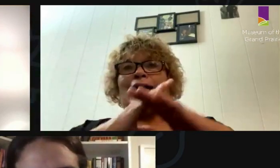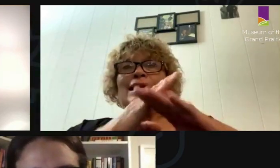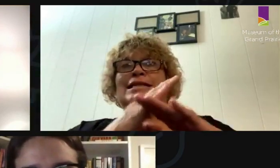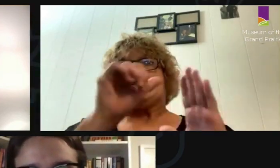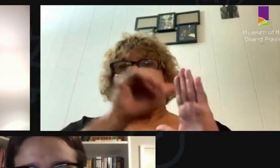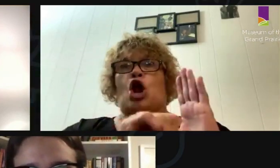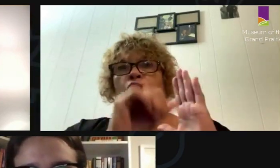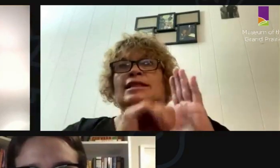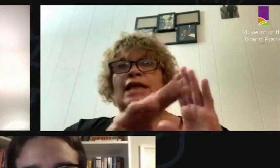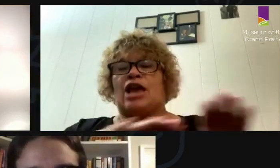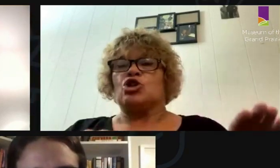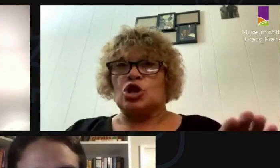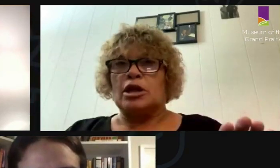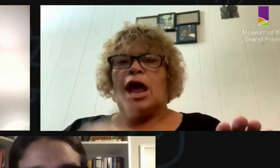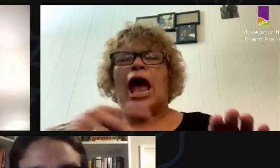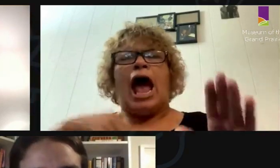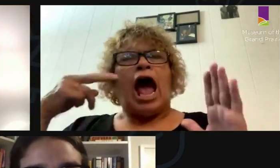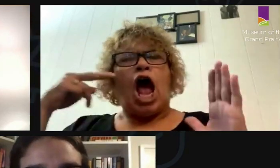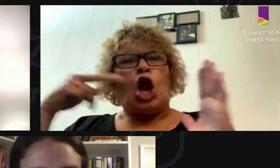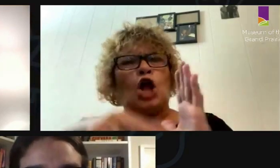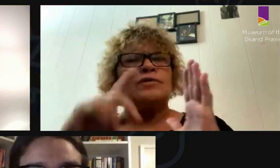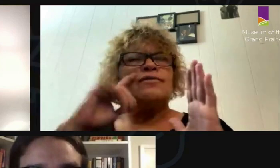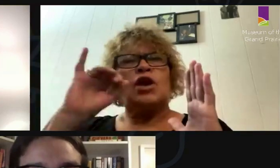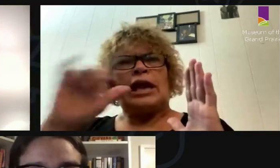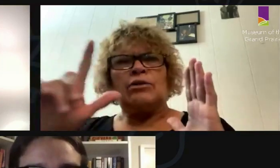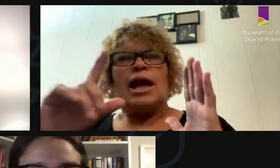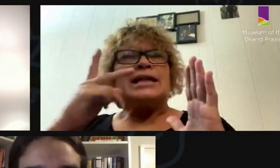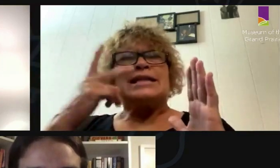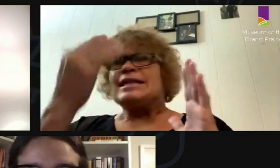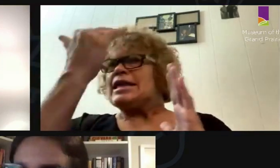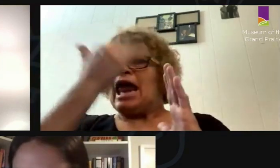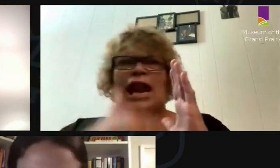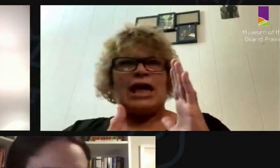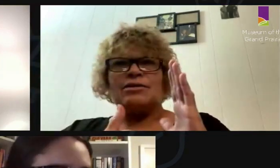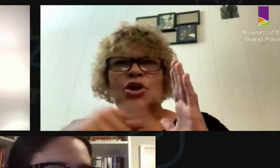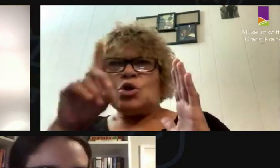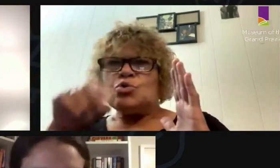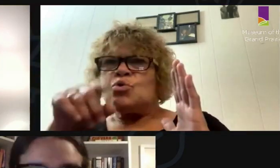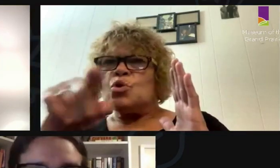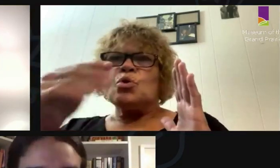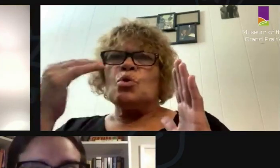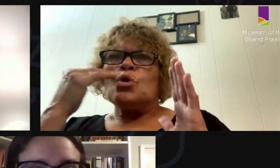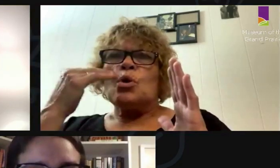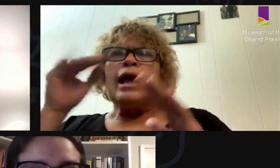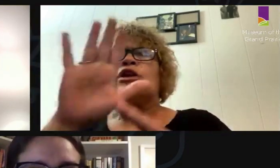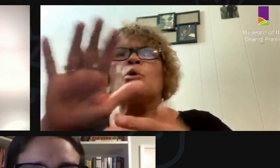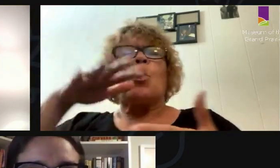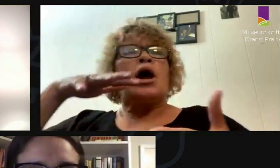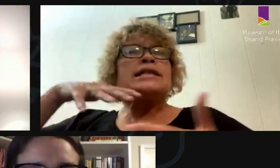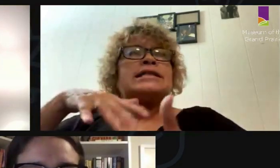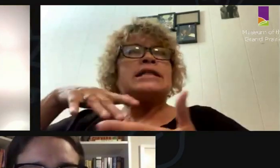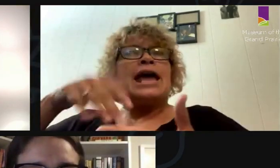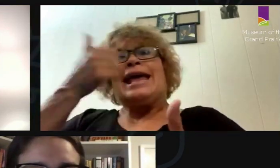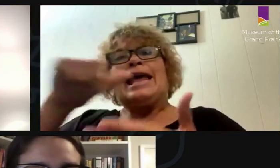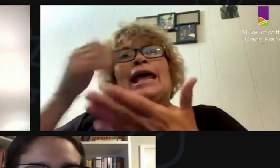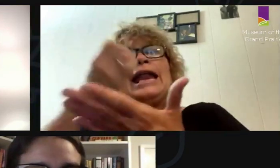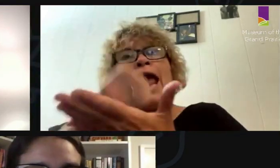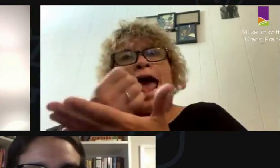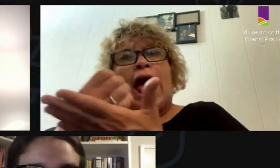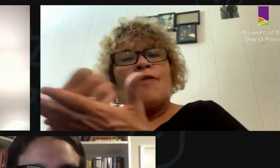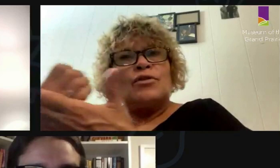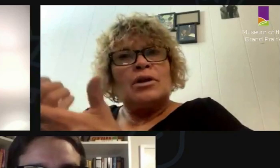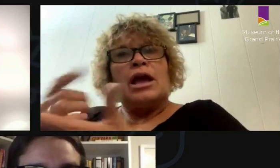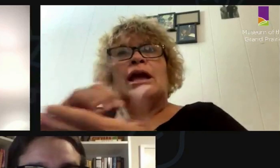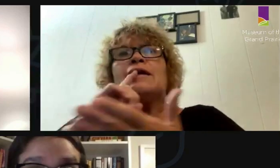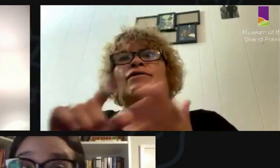you showed, I looked for Illinois to see if it listed it there, but I didn't see it. But do you know In your studies of any evidence or study of sterilization abuses